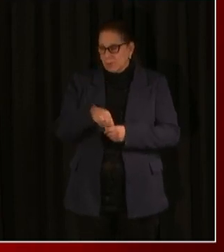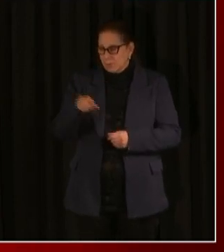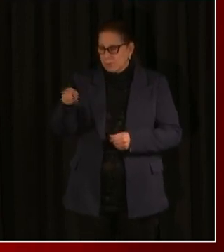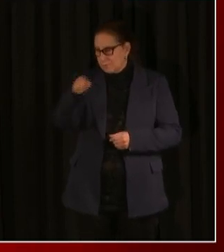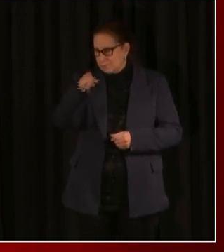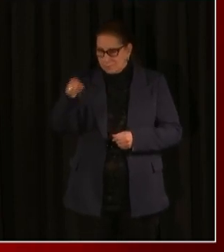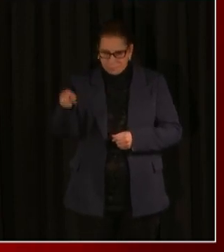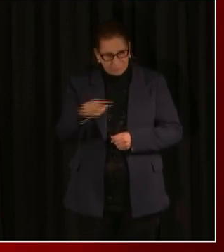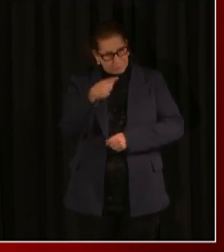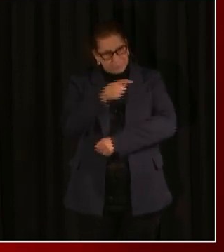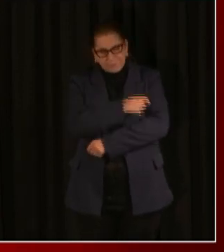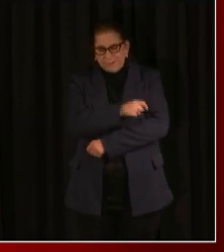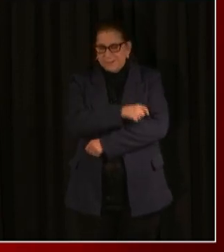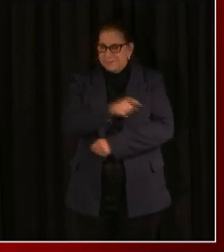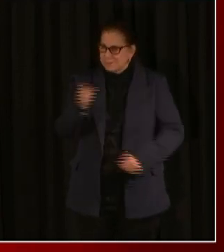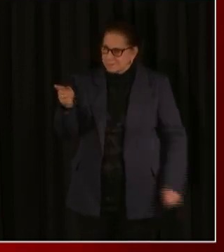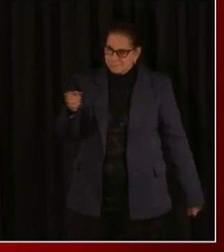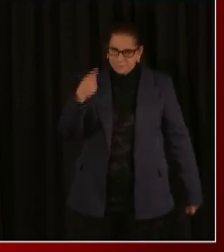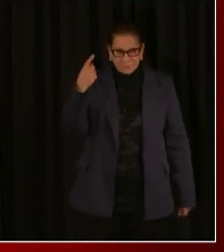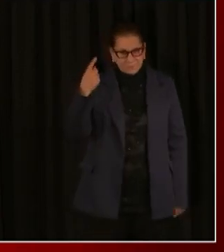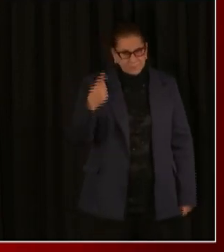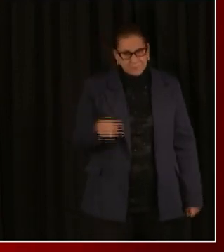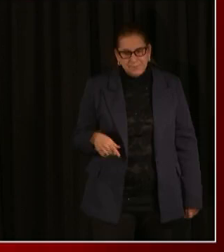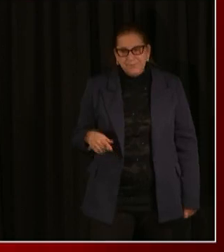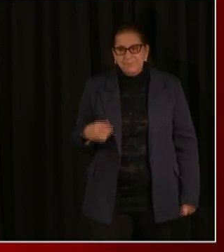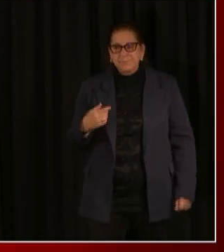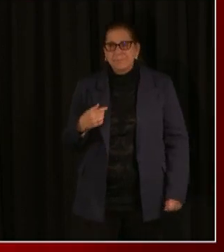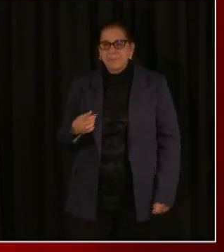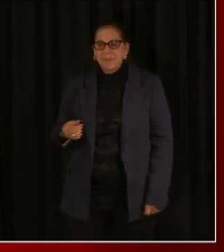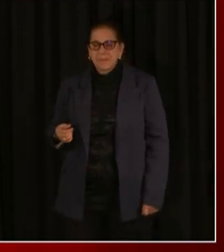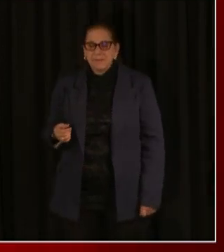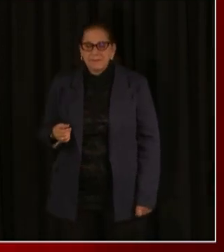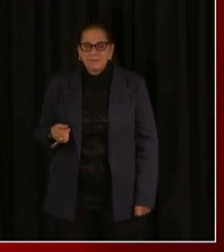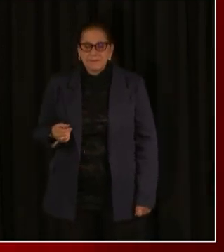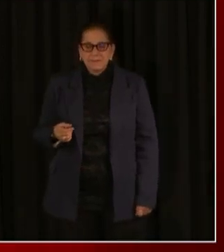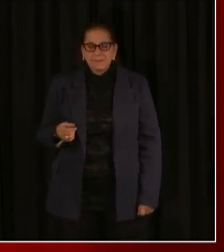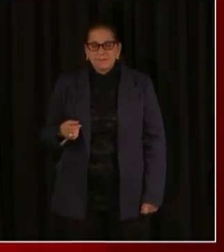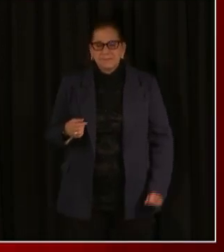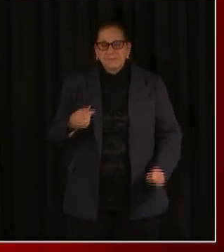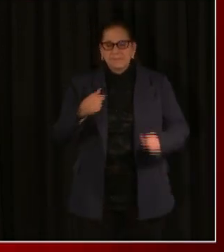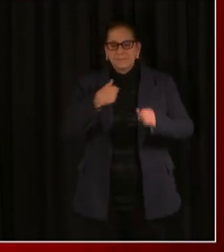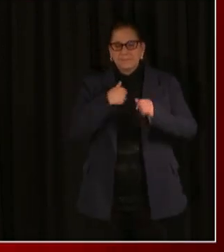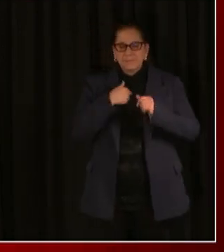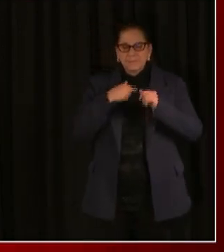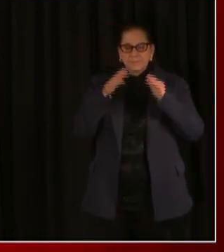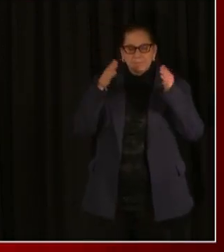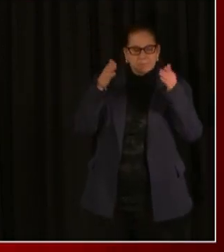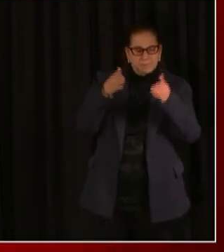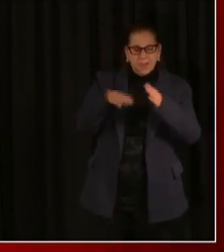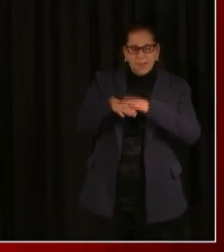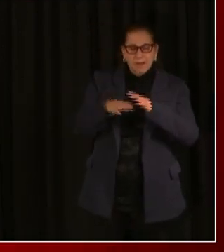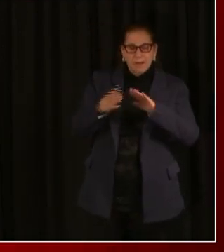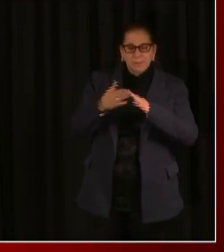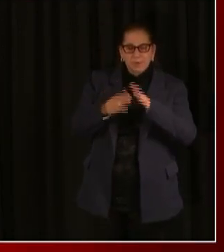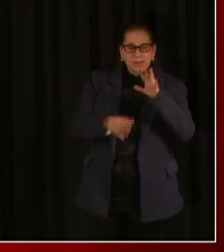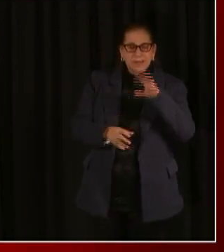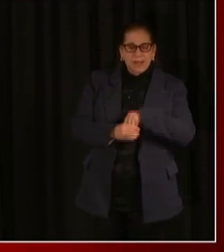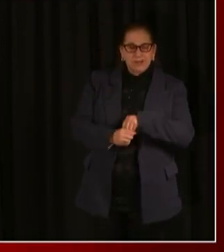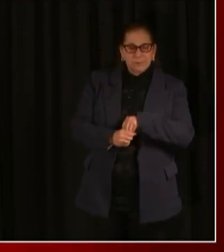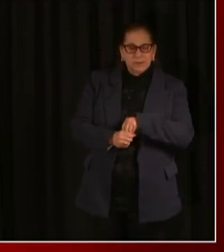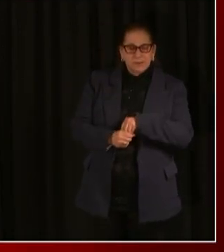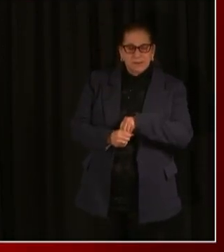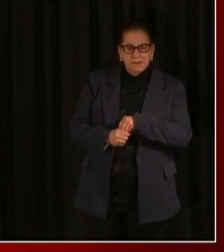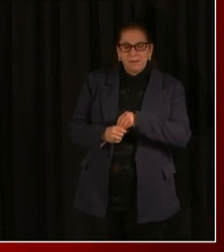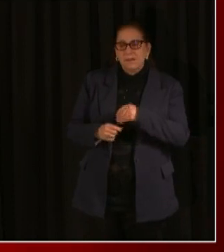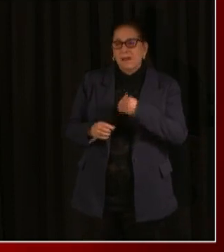We're also really focusing or putting efforts into community engagement and to address vaccine hesitancy. We have